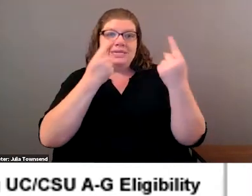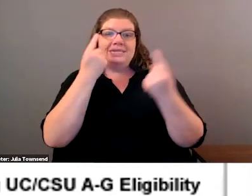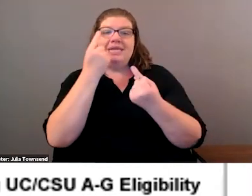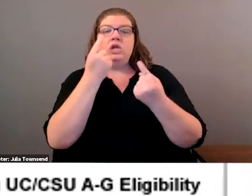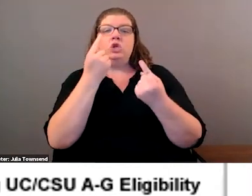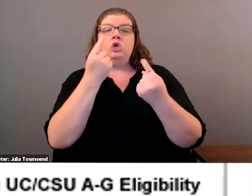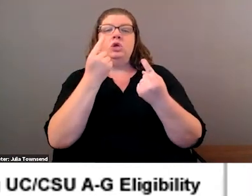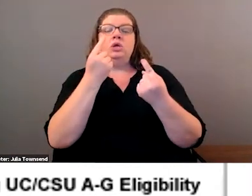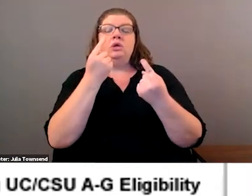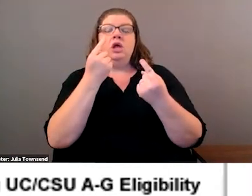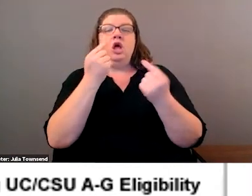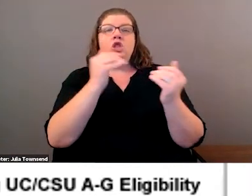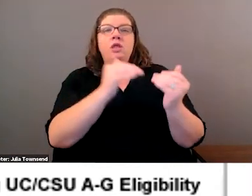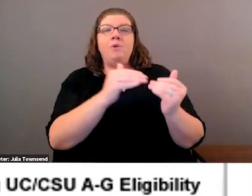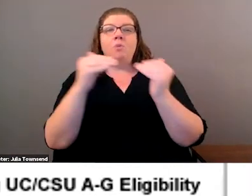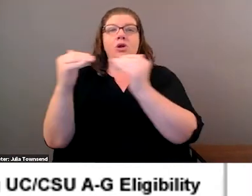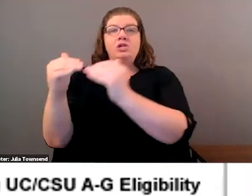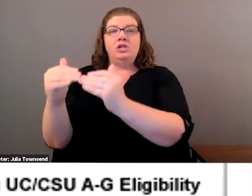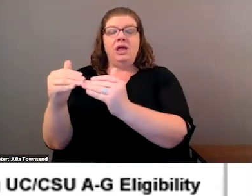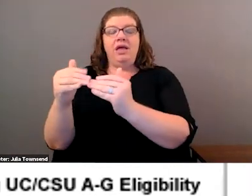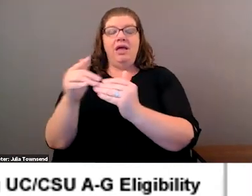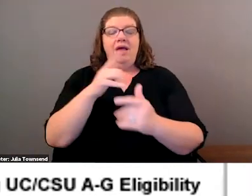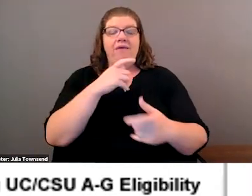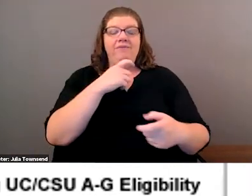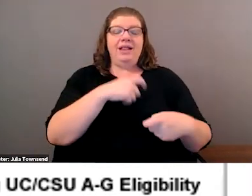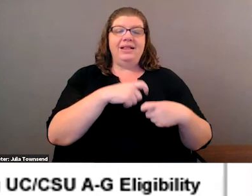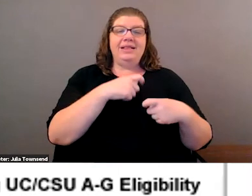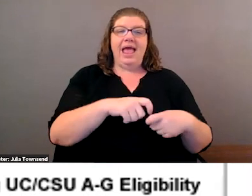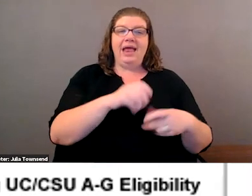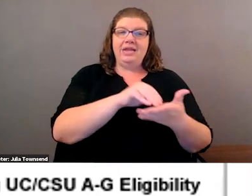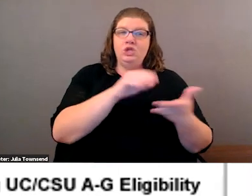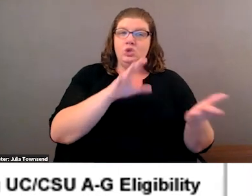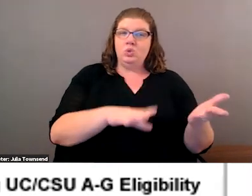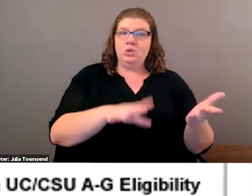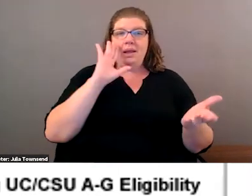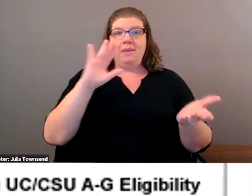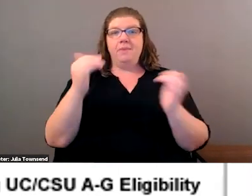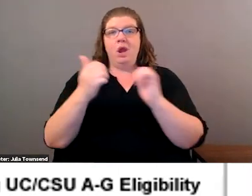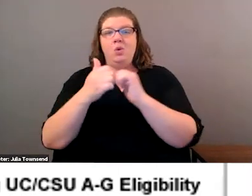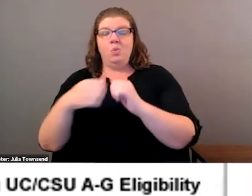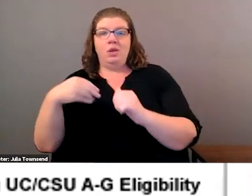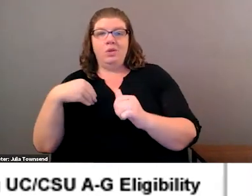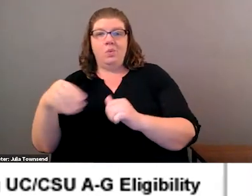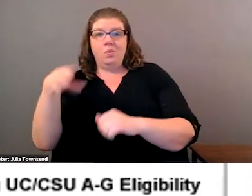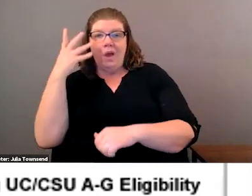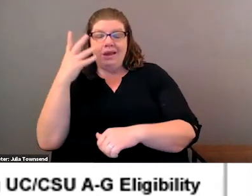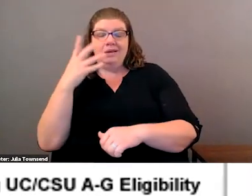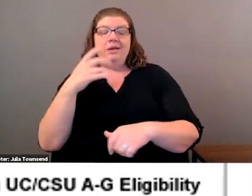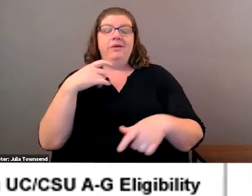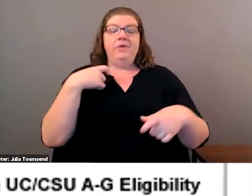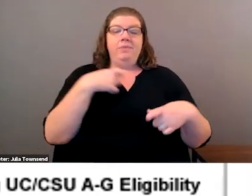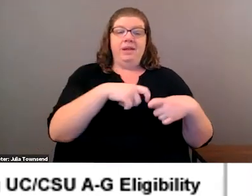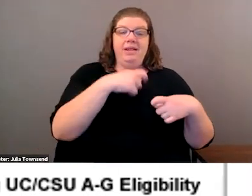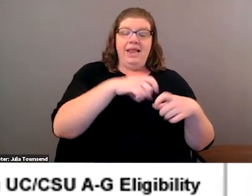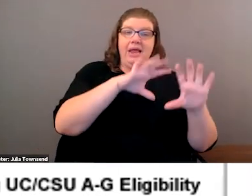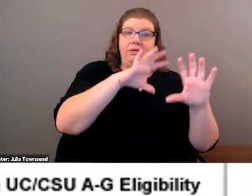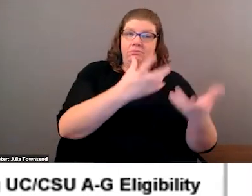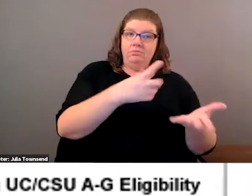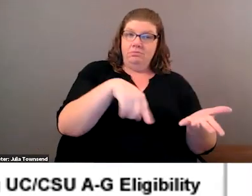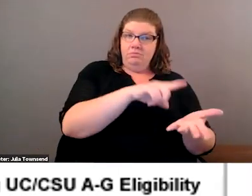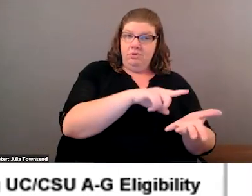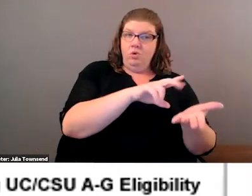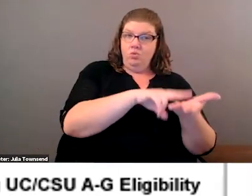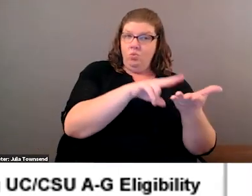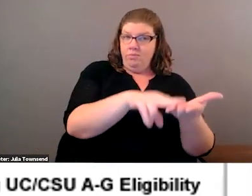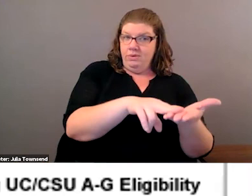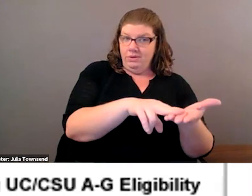the proportionality of Latinx students in our system as a whole, the proportion that Latinx students represent of our overall district enrollment